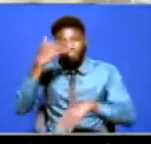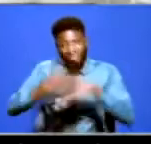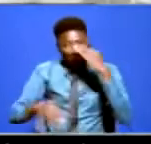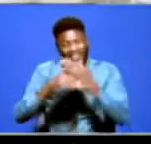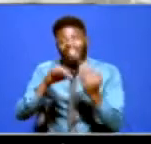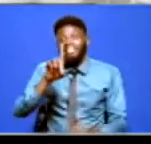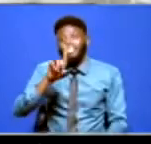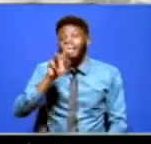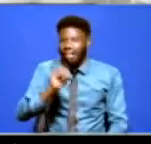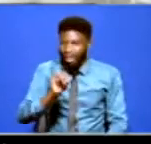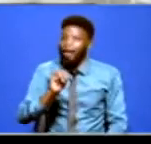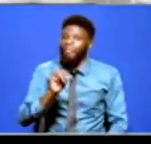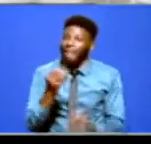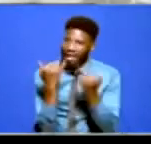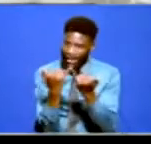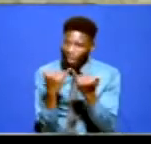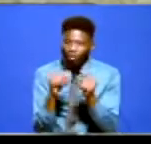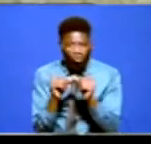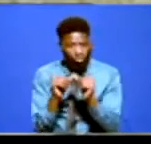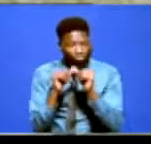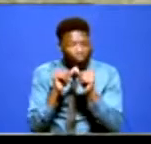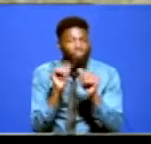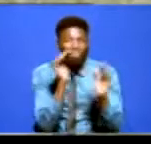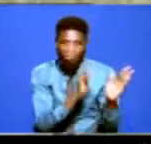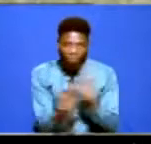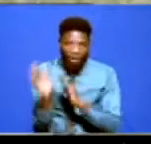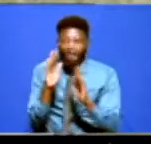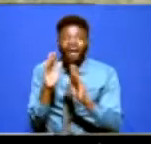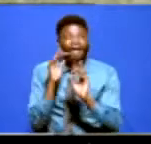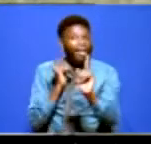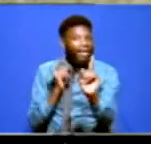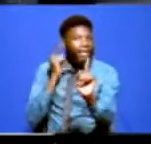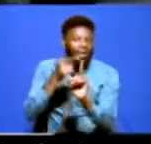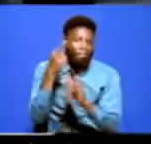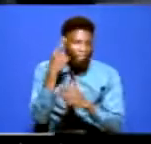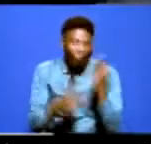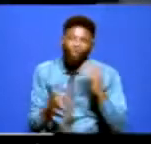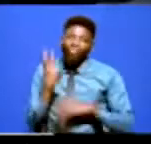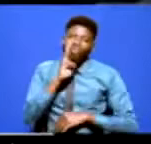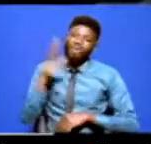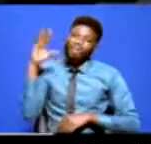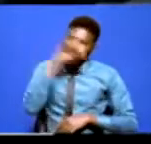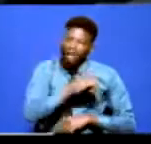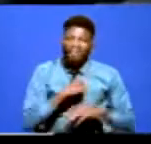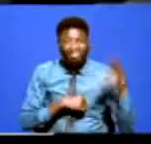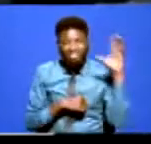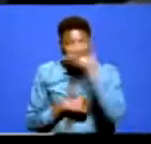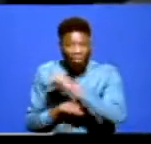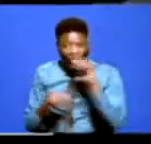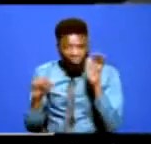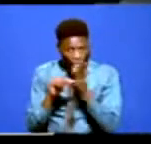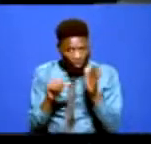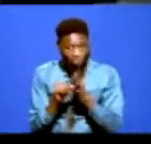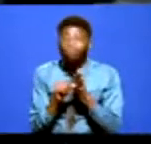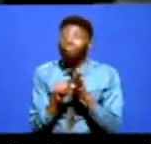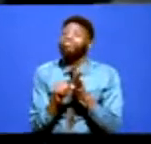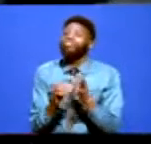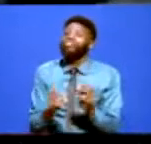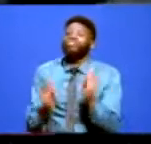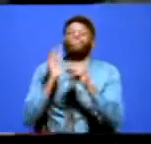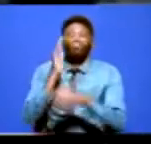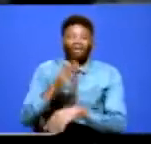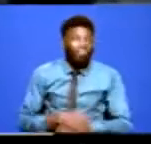were at an advanced stage in a bid to fully address the perennial shortage of water. NDMA is already engaging, and